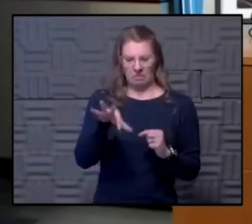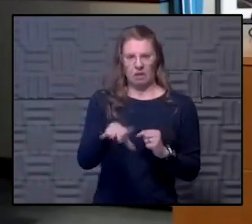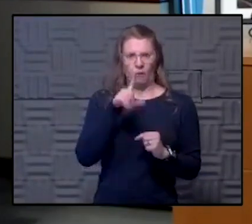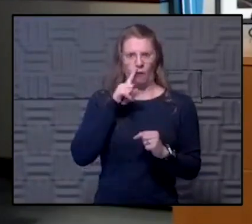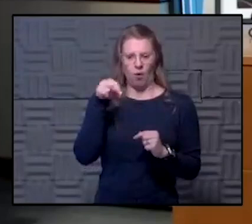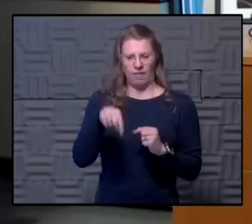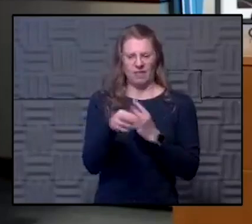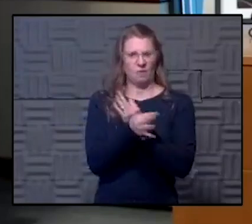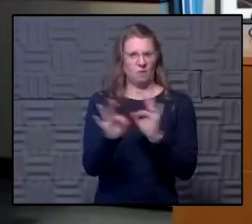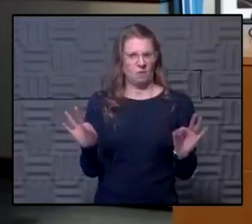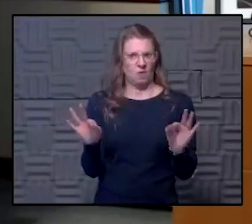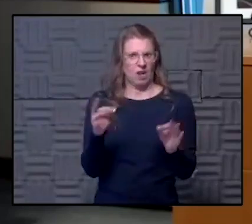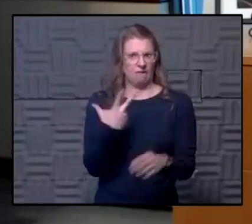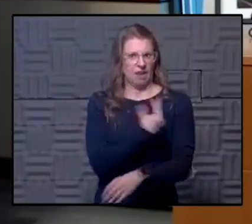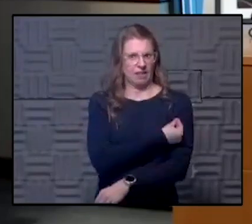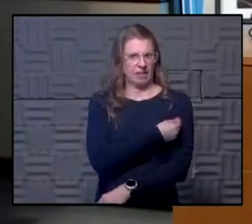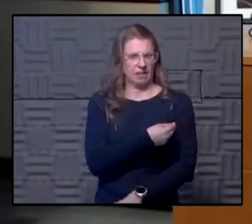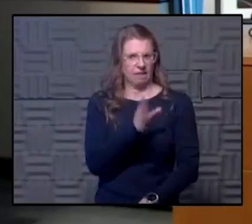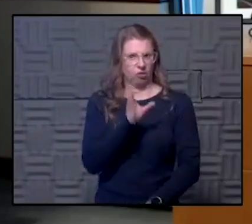this free vaccine.